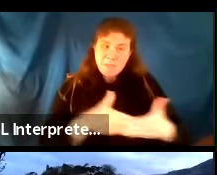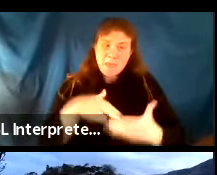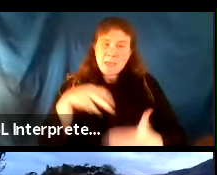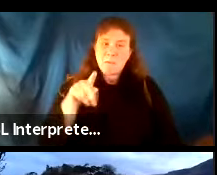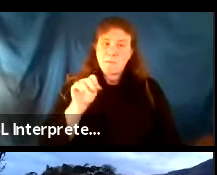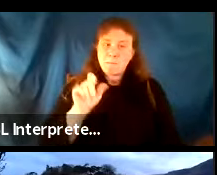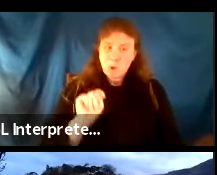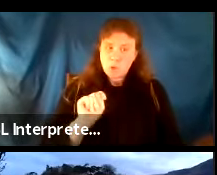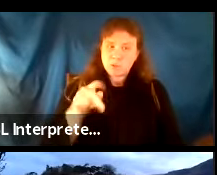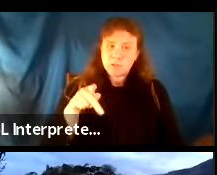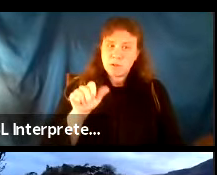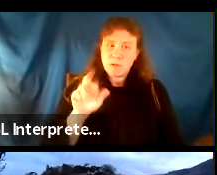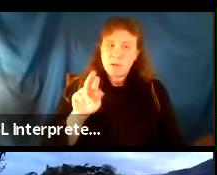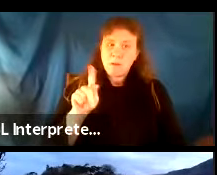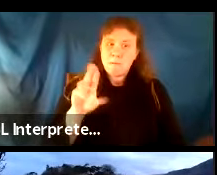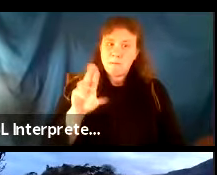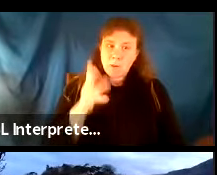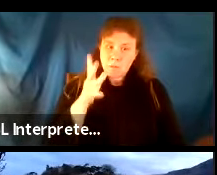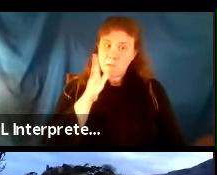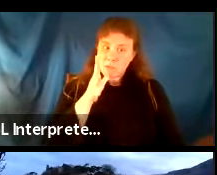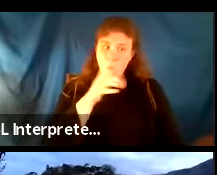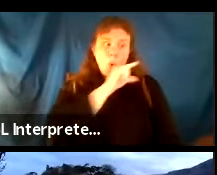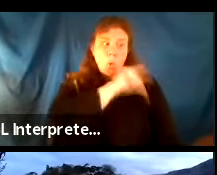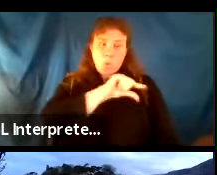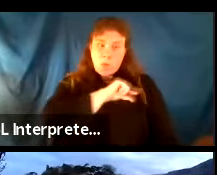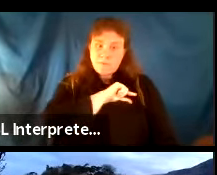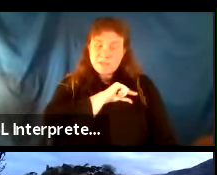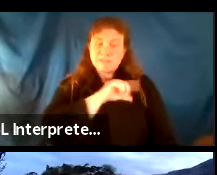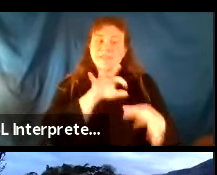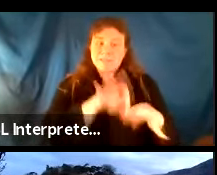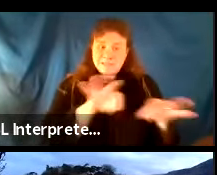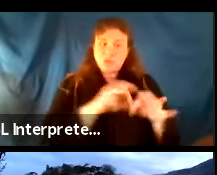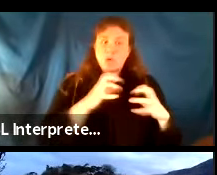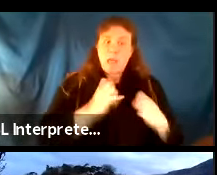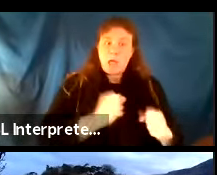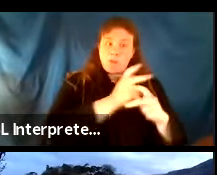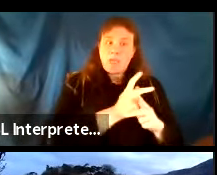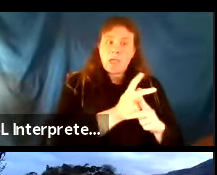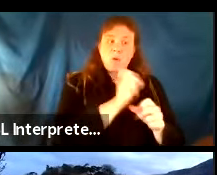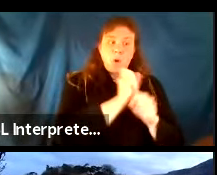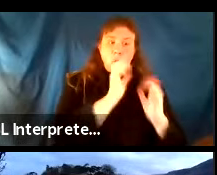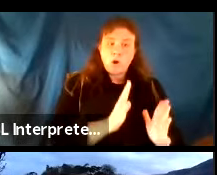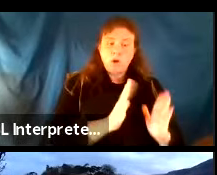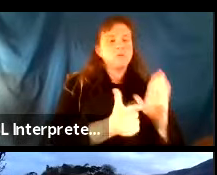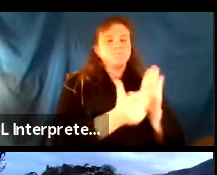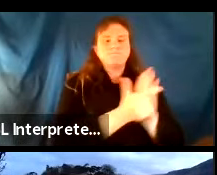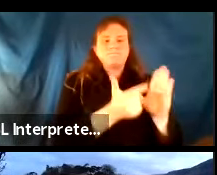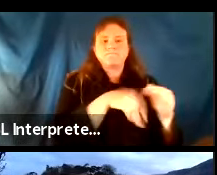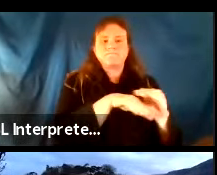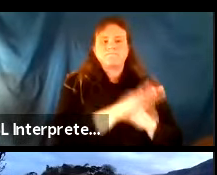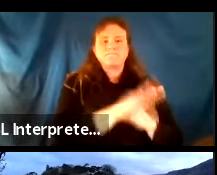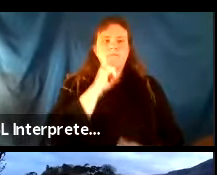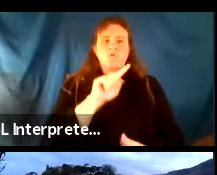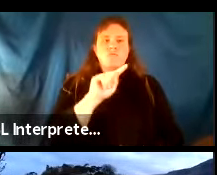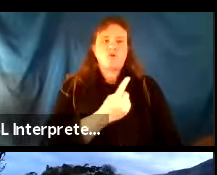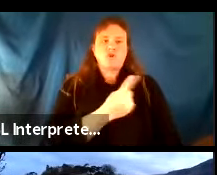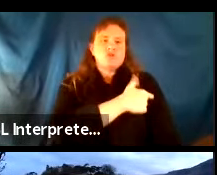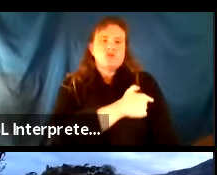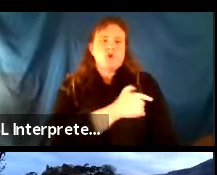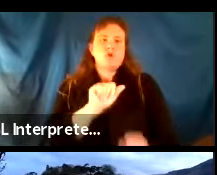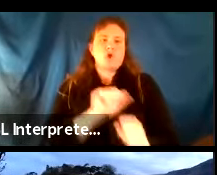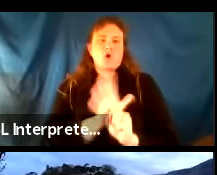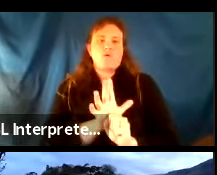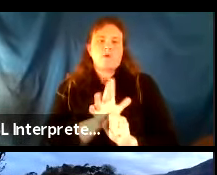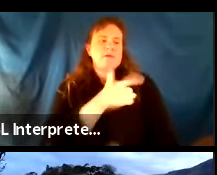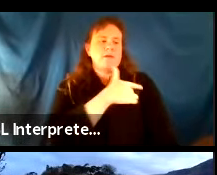bonding leave, who qualifies as an essential healthcare worker to come into the worksite so she can get her first dose of COVID-19